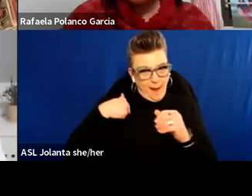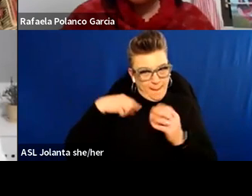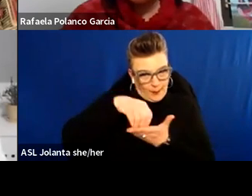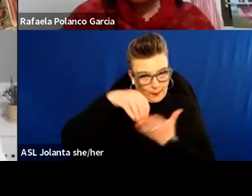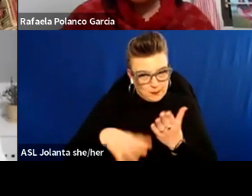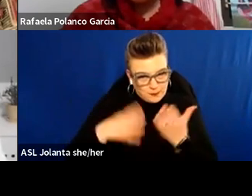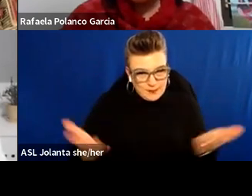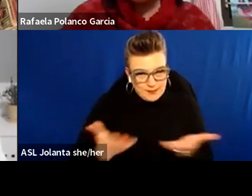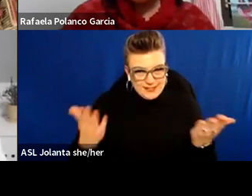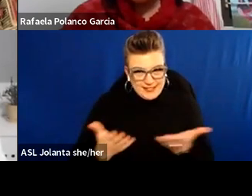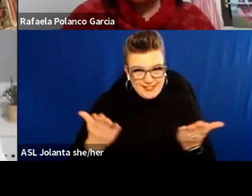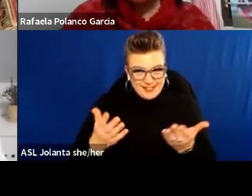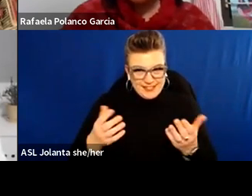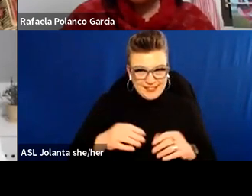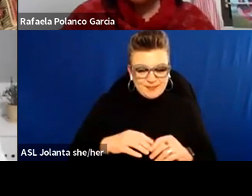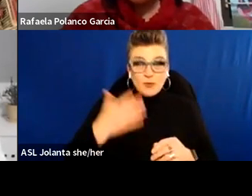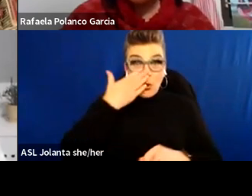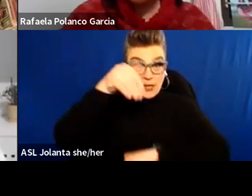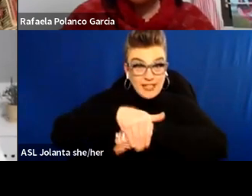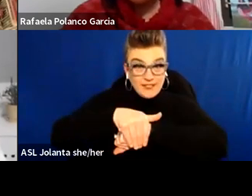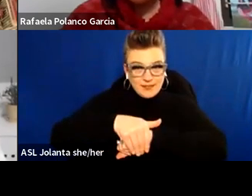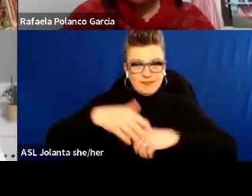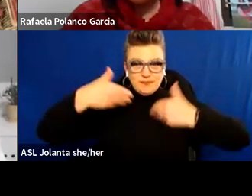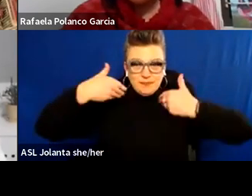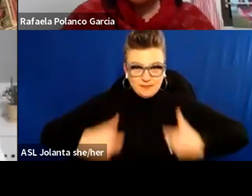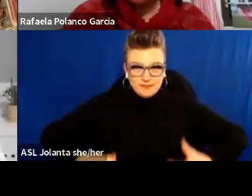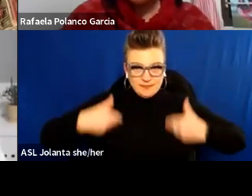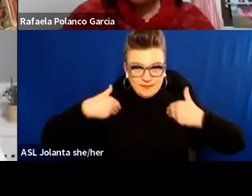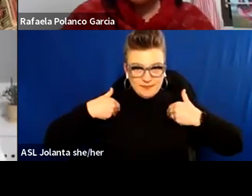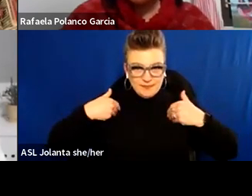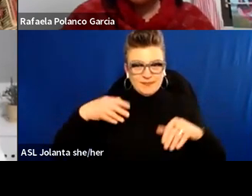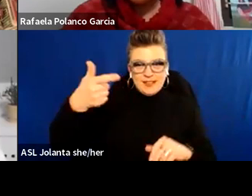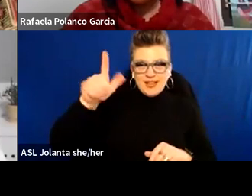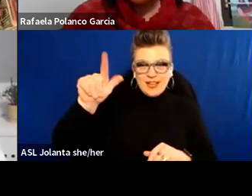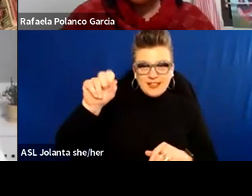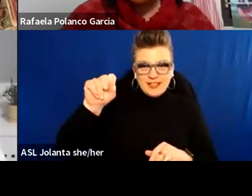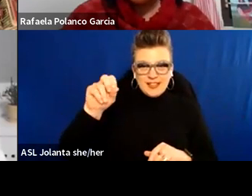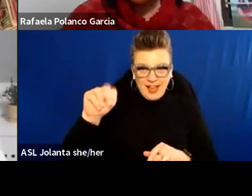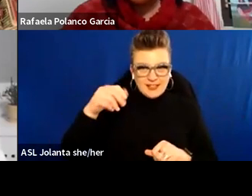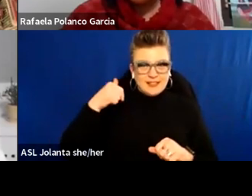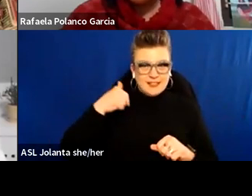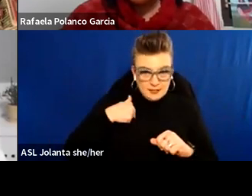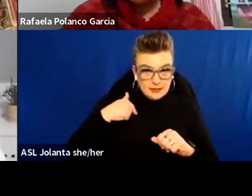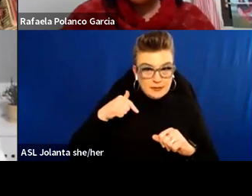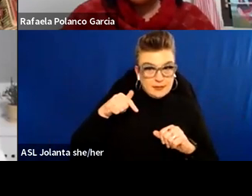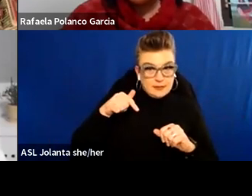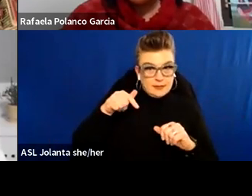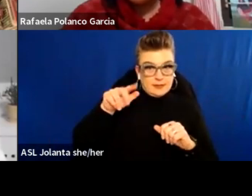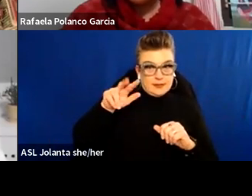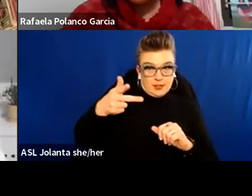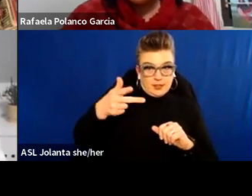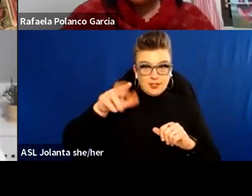oh good evening i am going and i am a first grade student at the pa